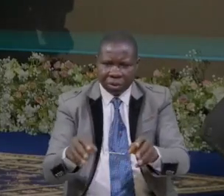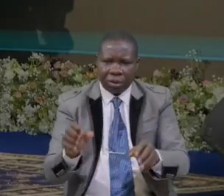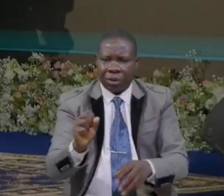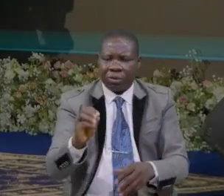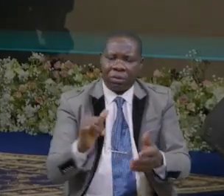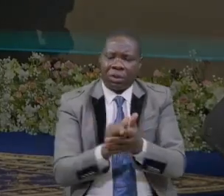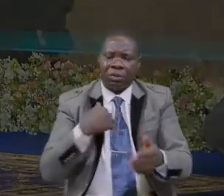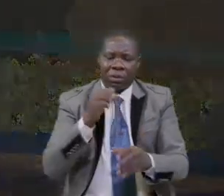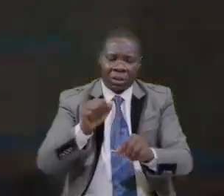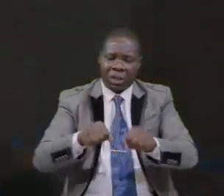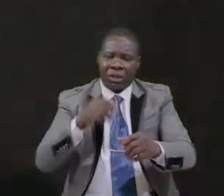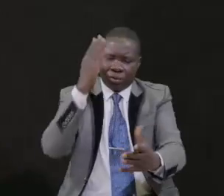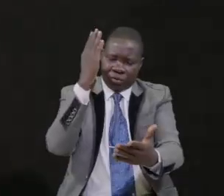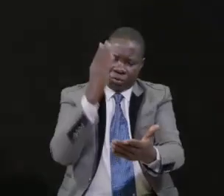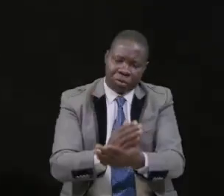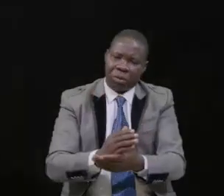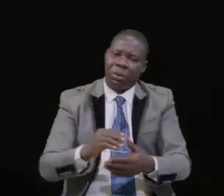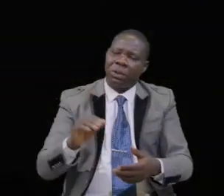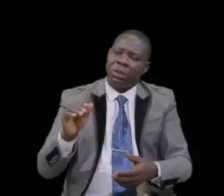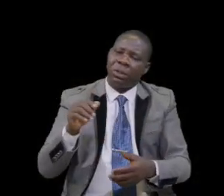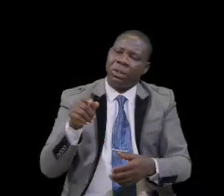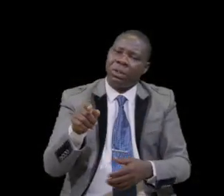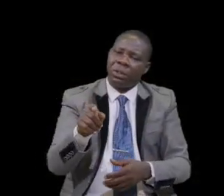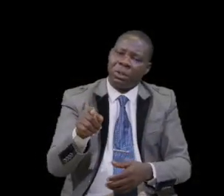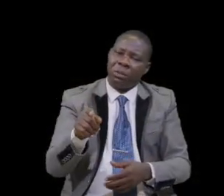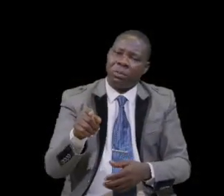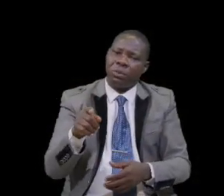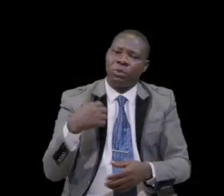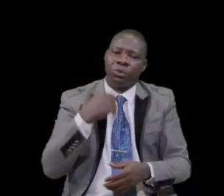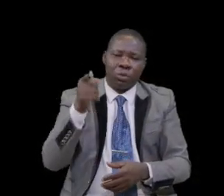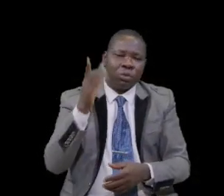You'll never shut Elisha up.